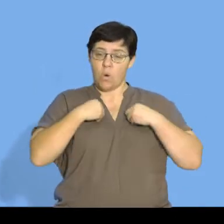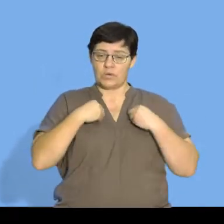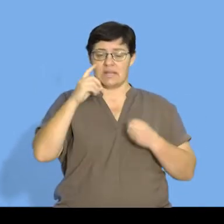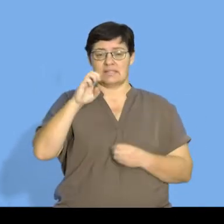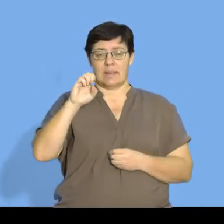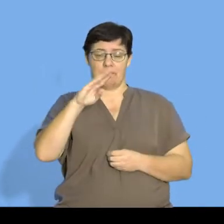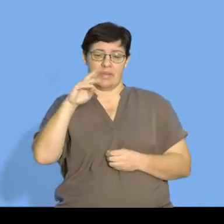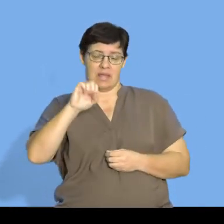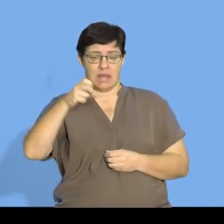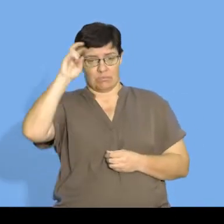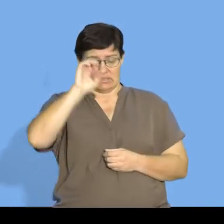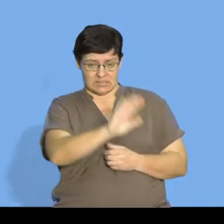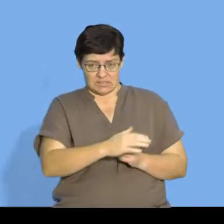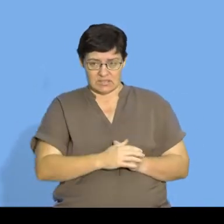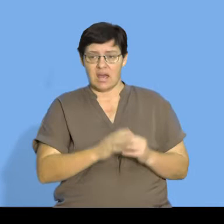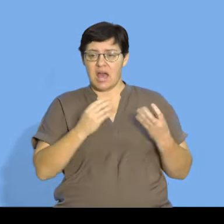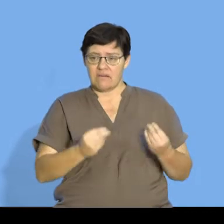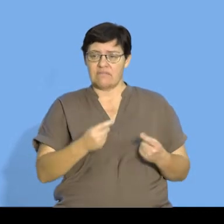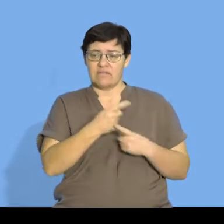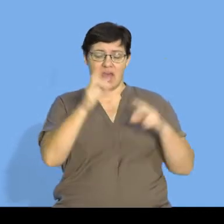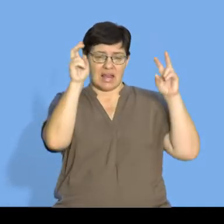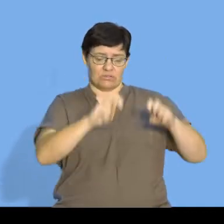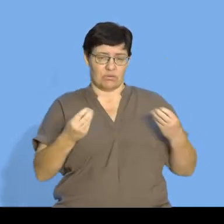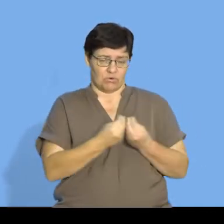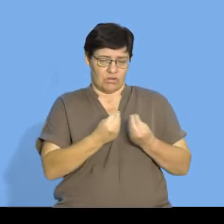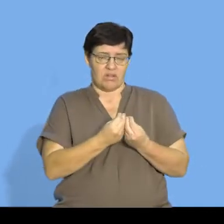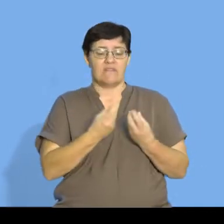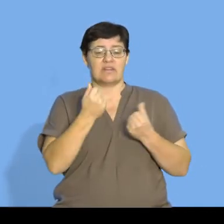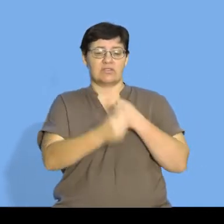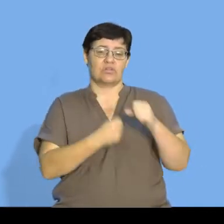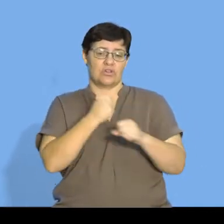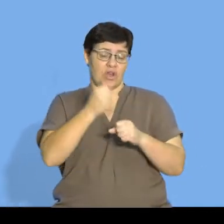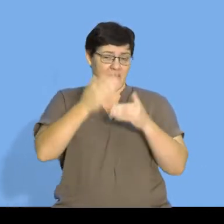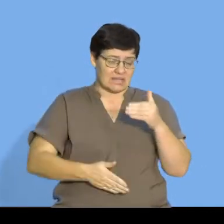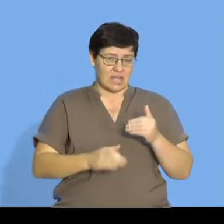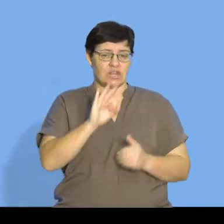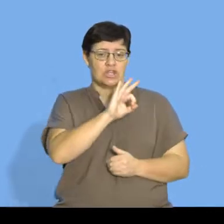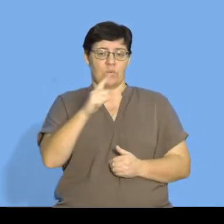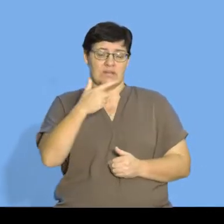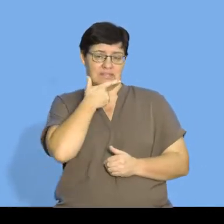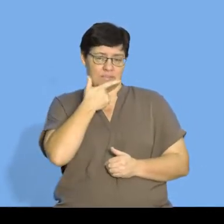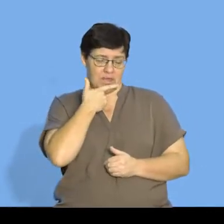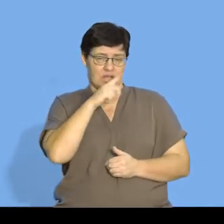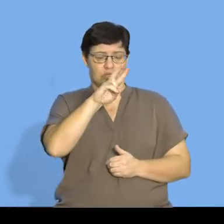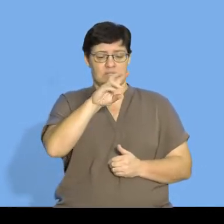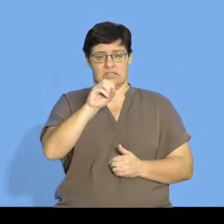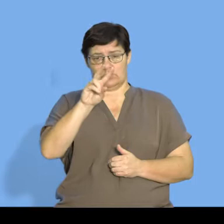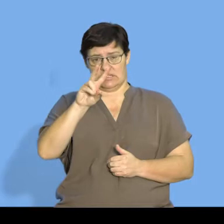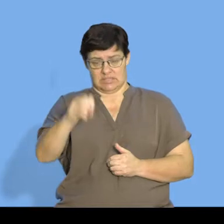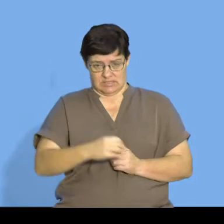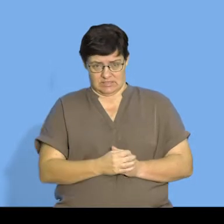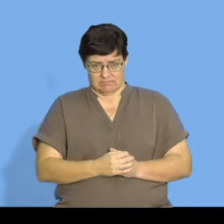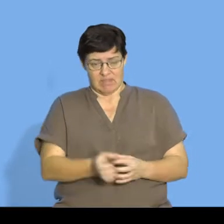The business specializes in electrical products. The financial year ends on the 31st of December, 2020. Right, that's